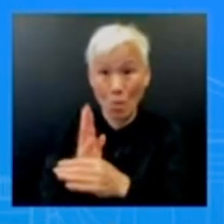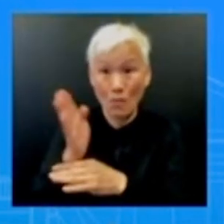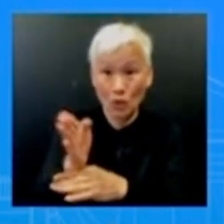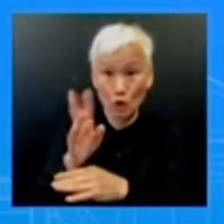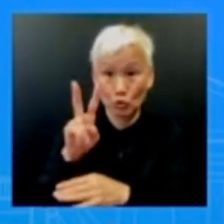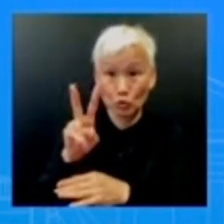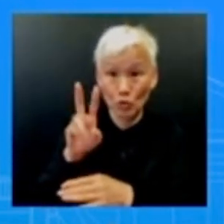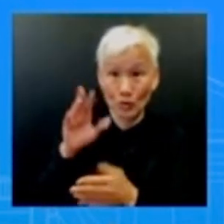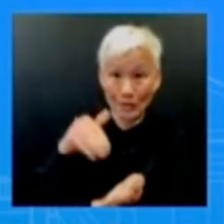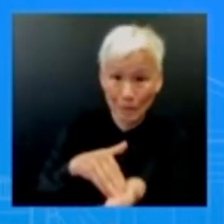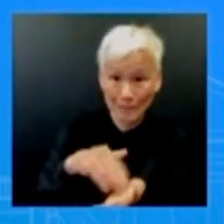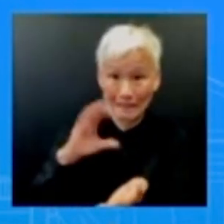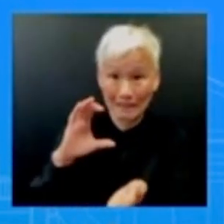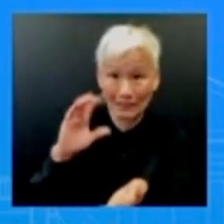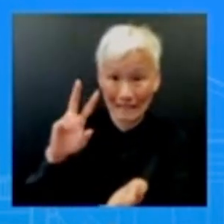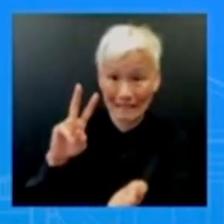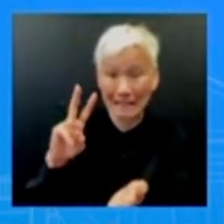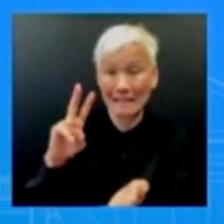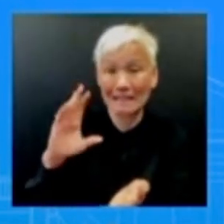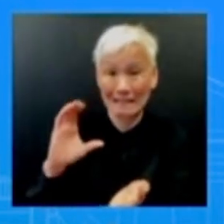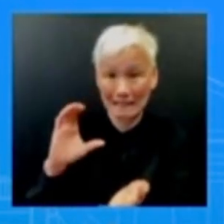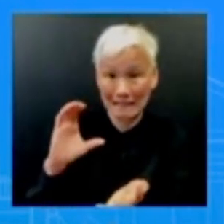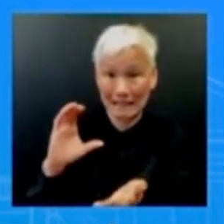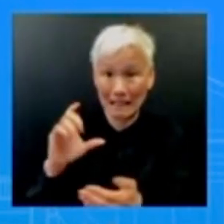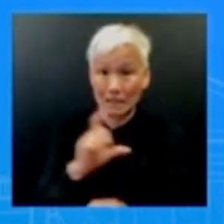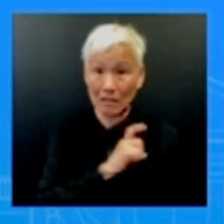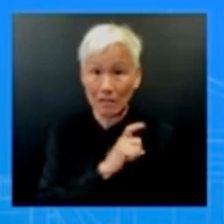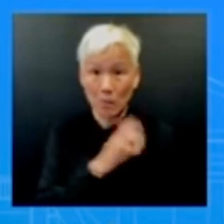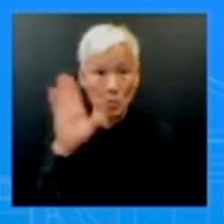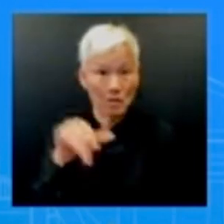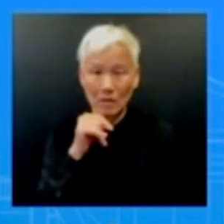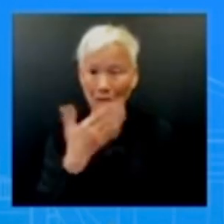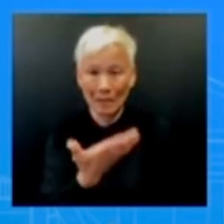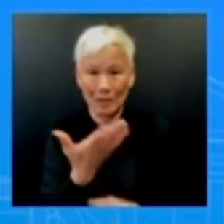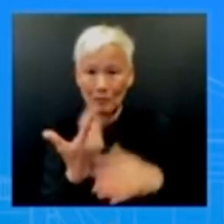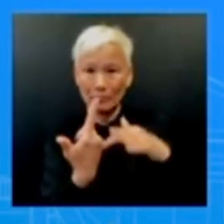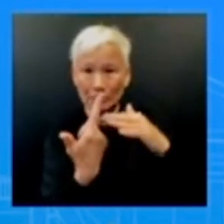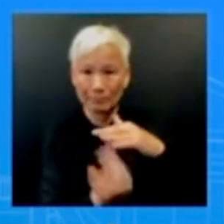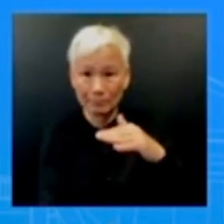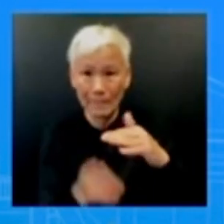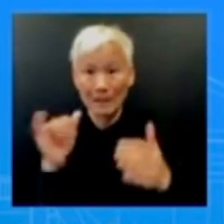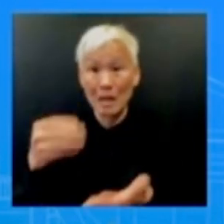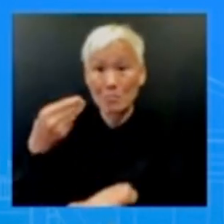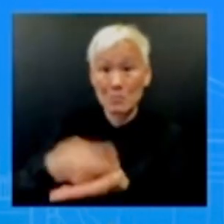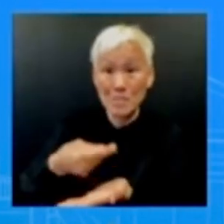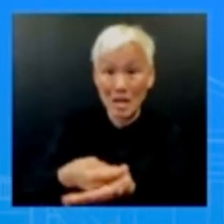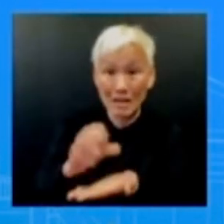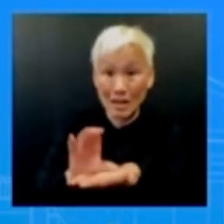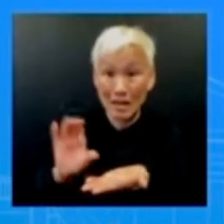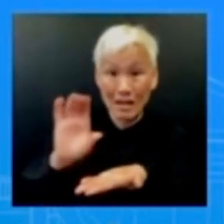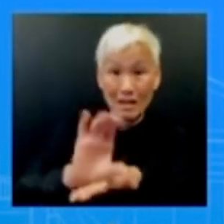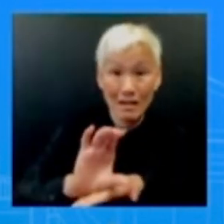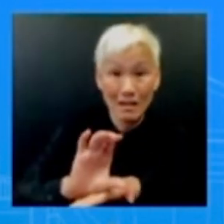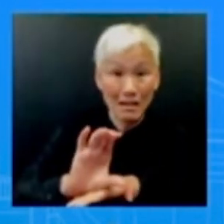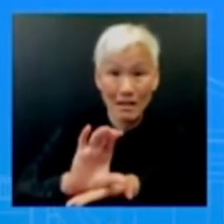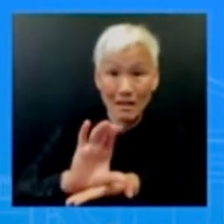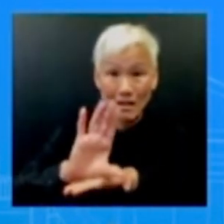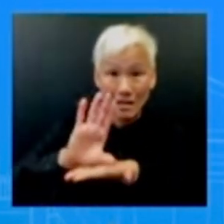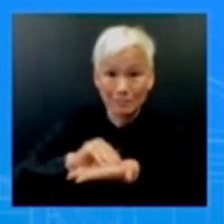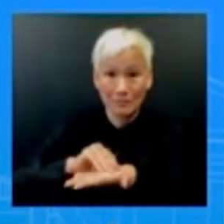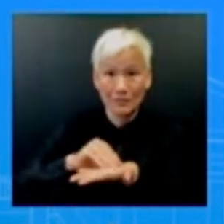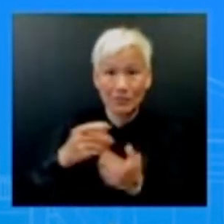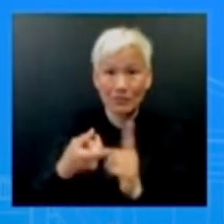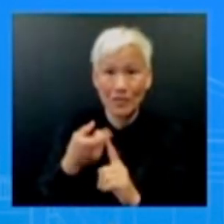the police, not fund the police, but defund the police by eliminating funding for 11,000 FBI personnel and 400 local